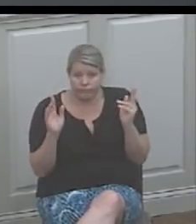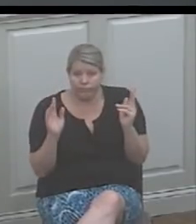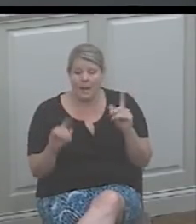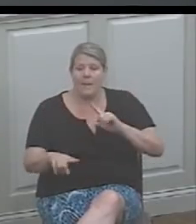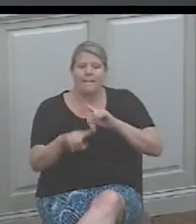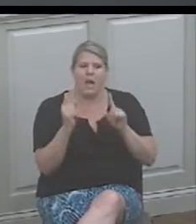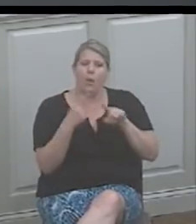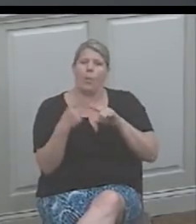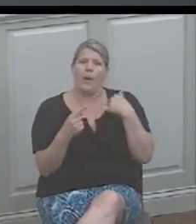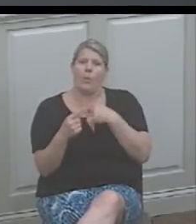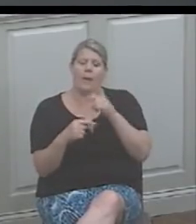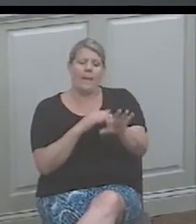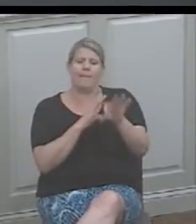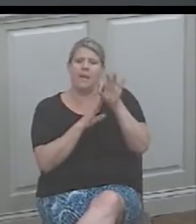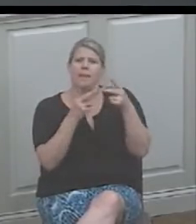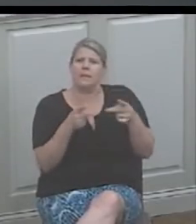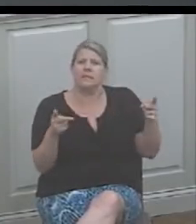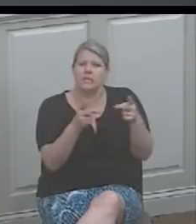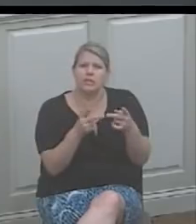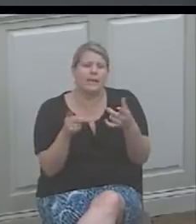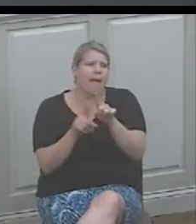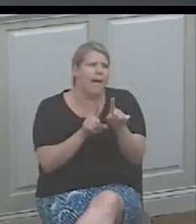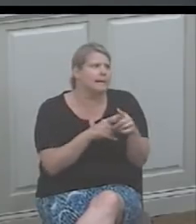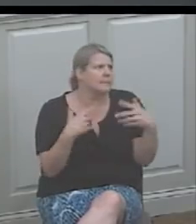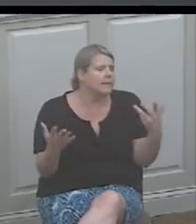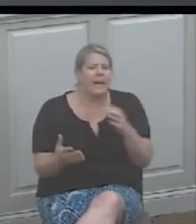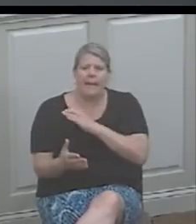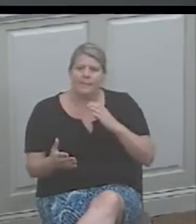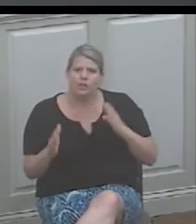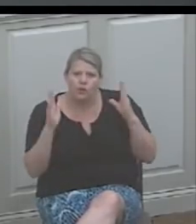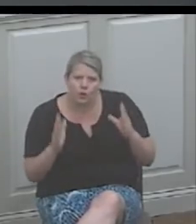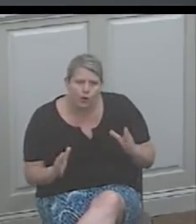pick a position as a commissioner,